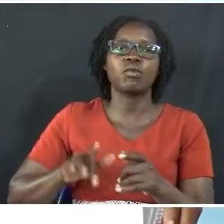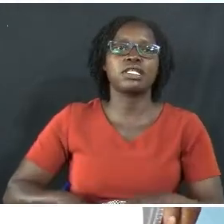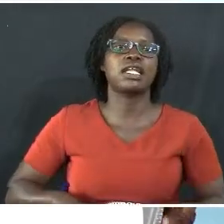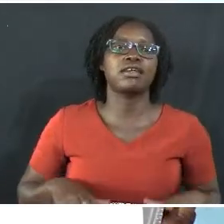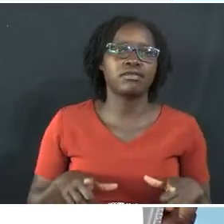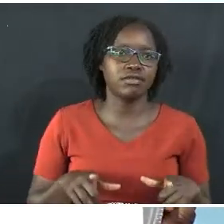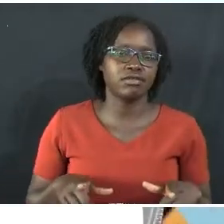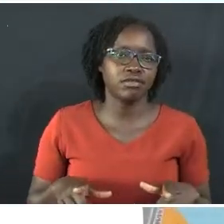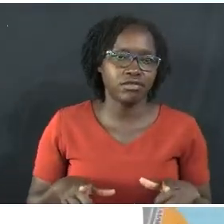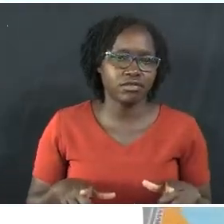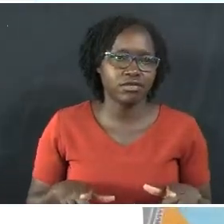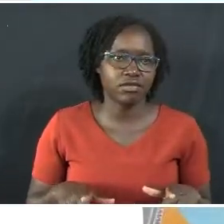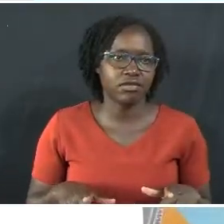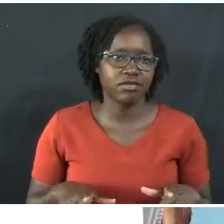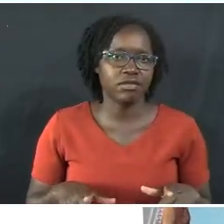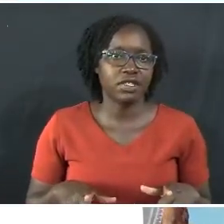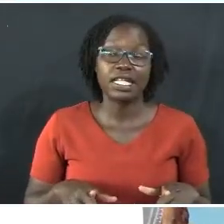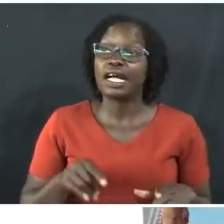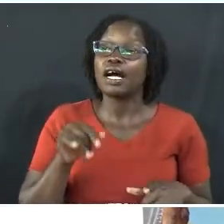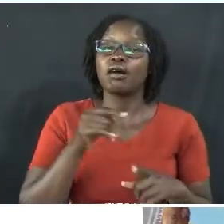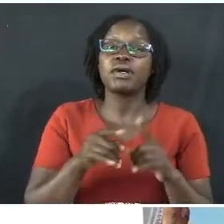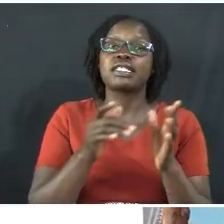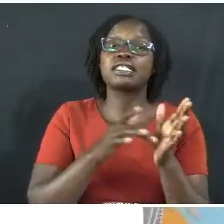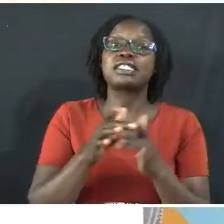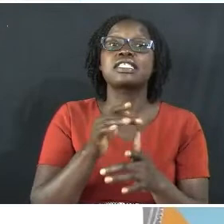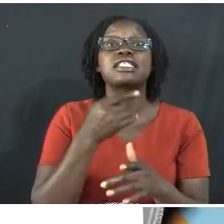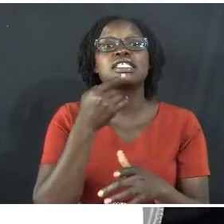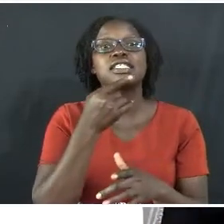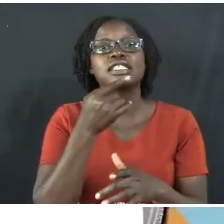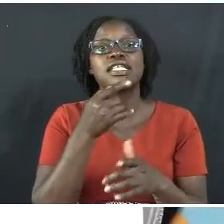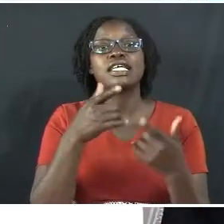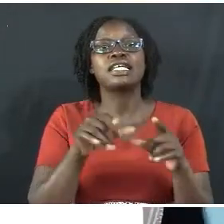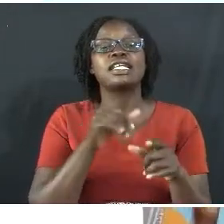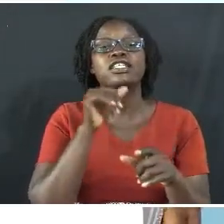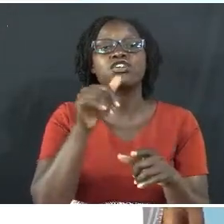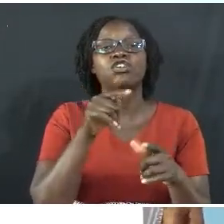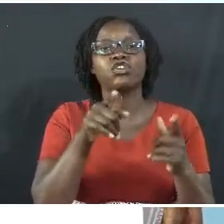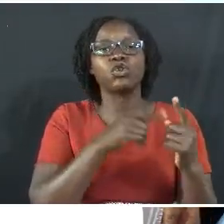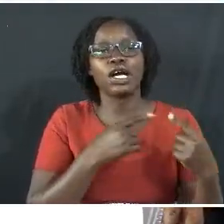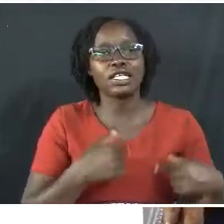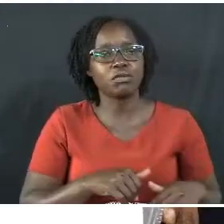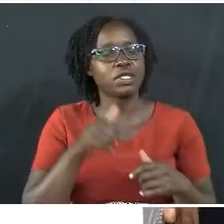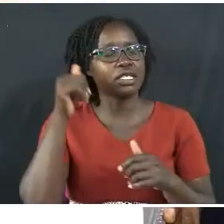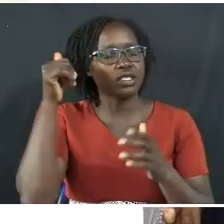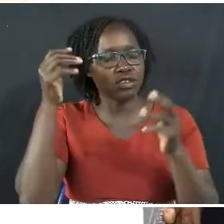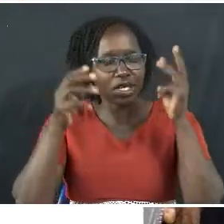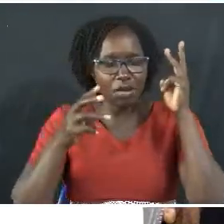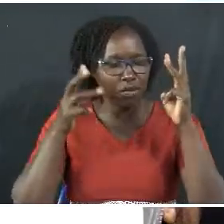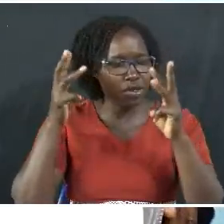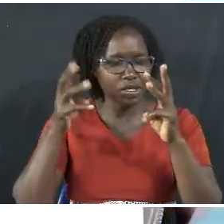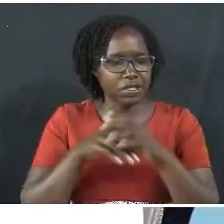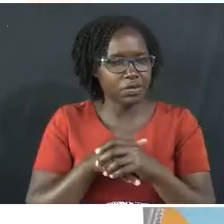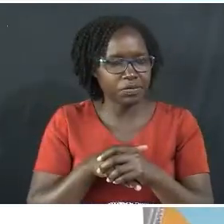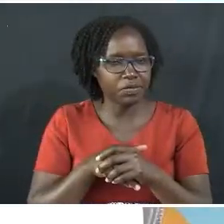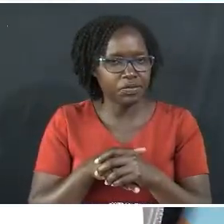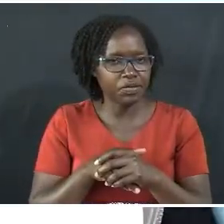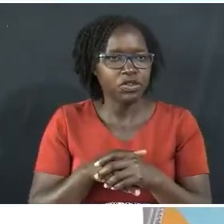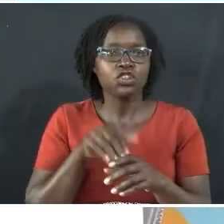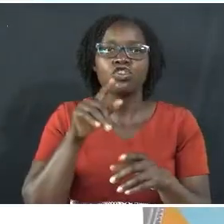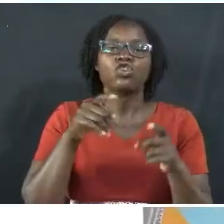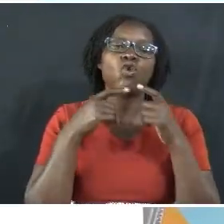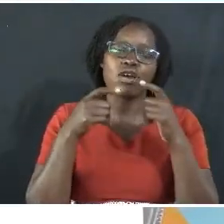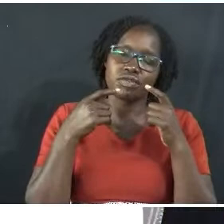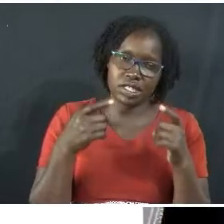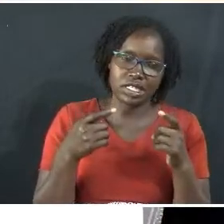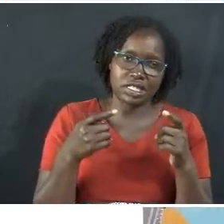life. But Jesus says, let not your heart be troubled. You have